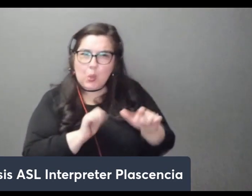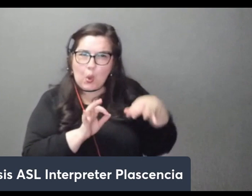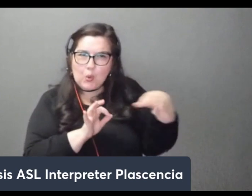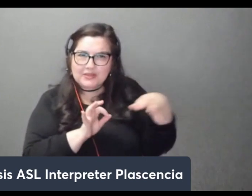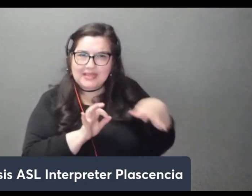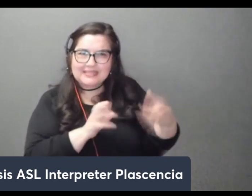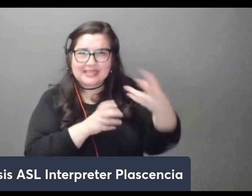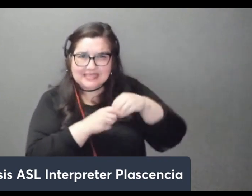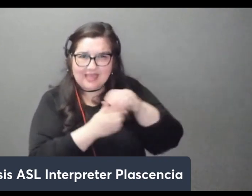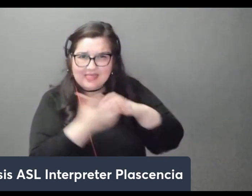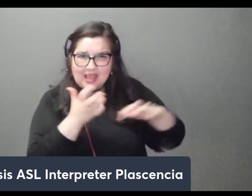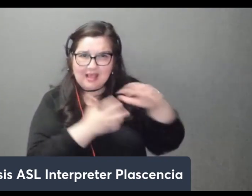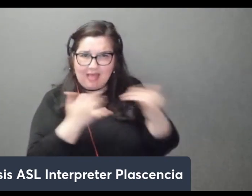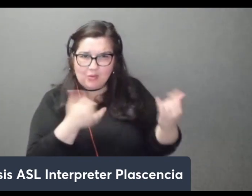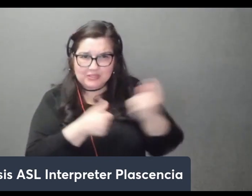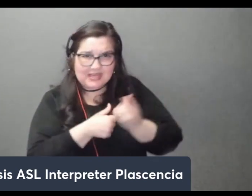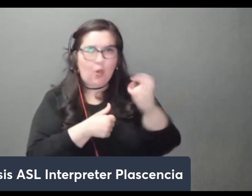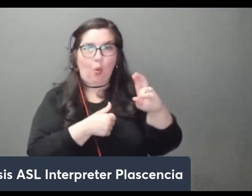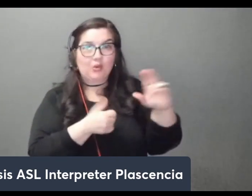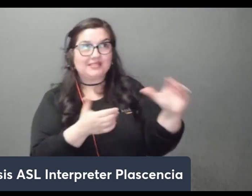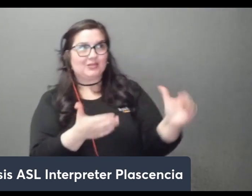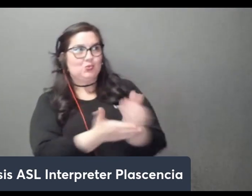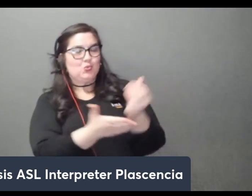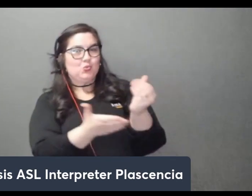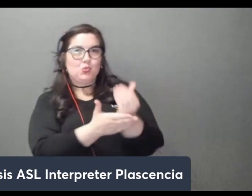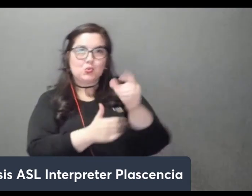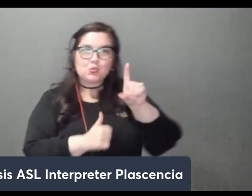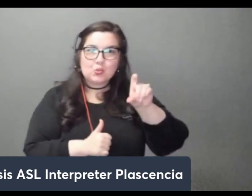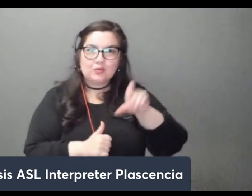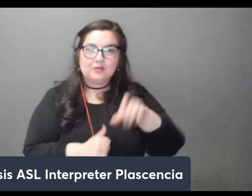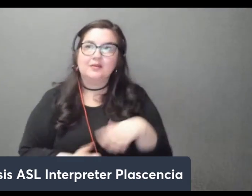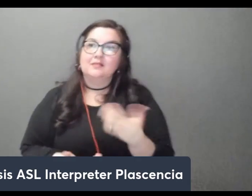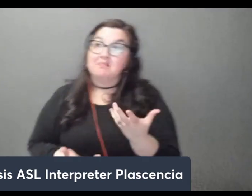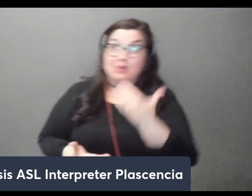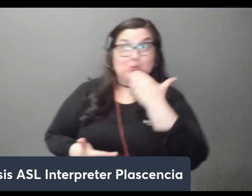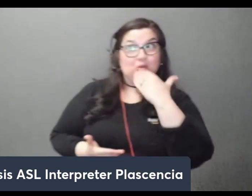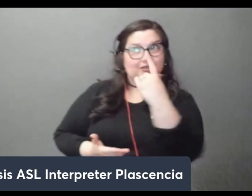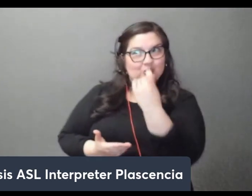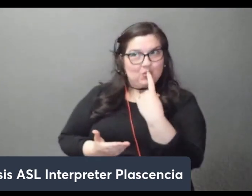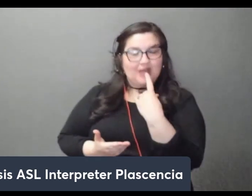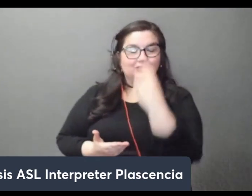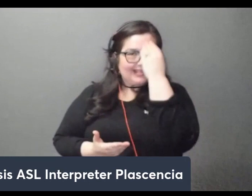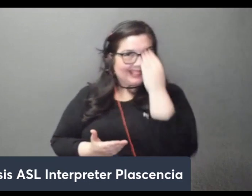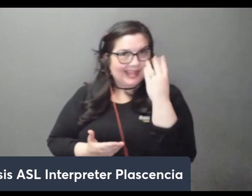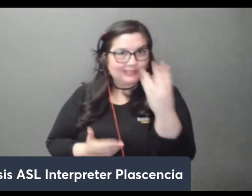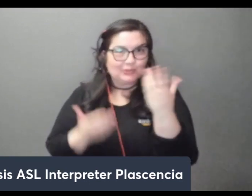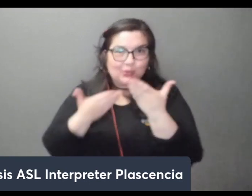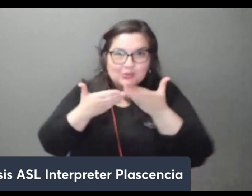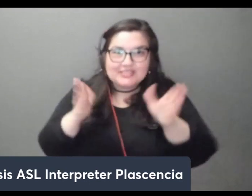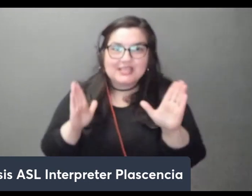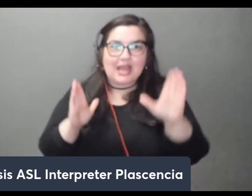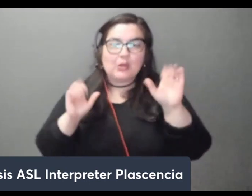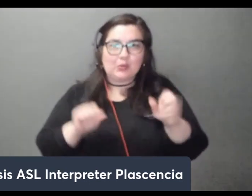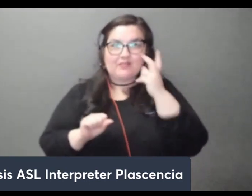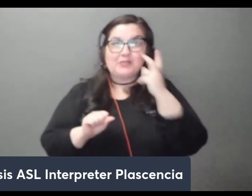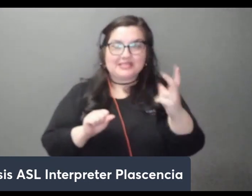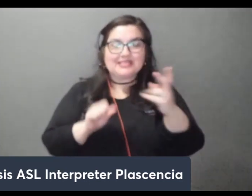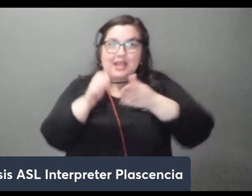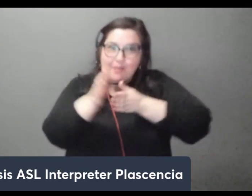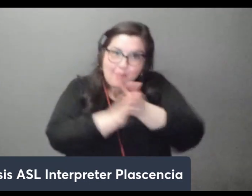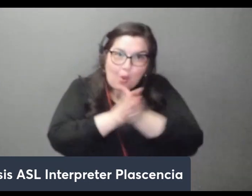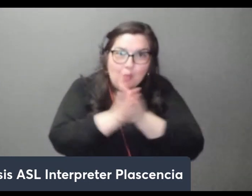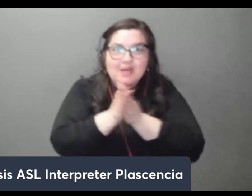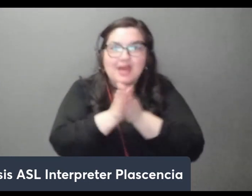new and coming along? That's a great question. So generally, we have been seeing momentum where customers